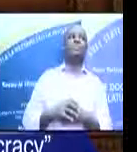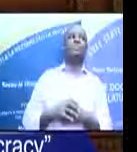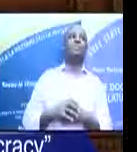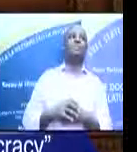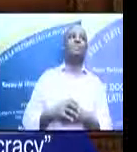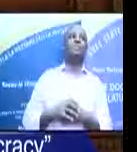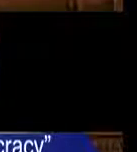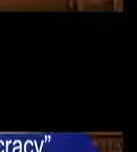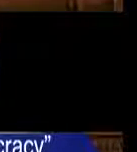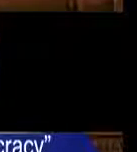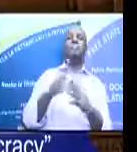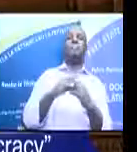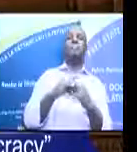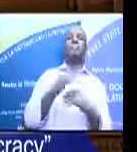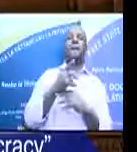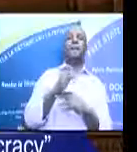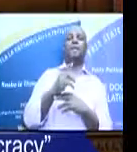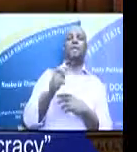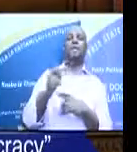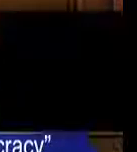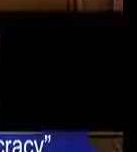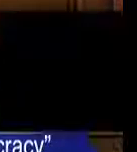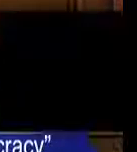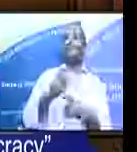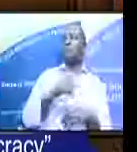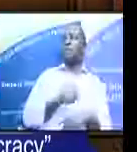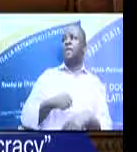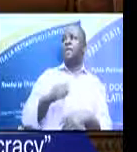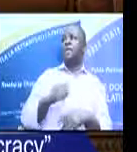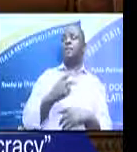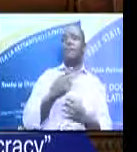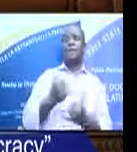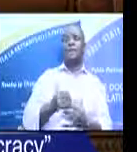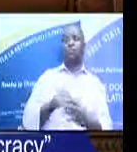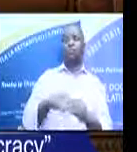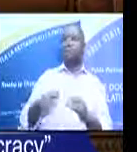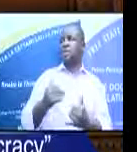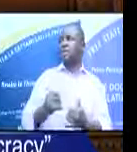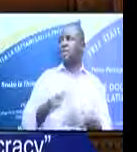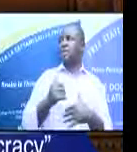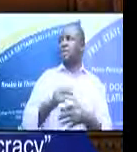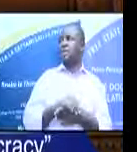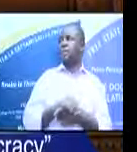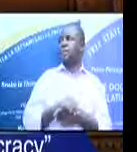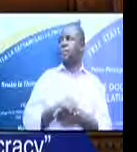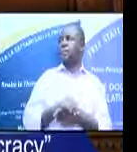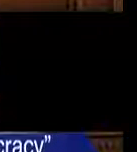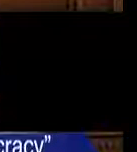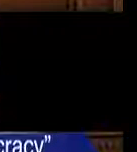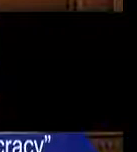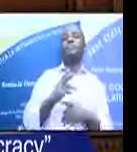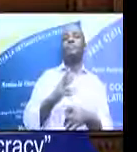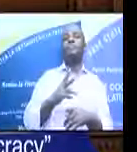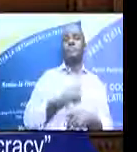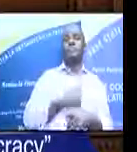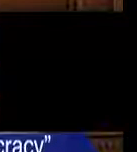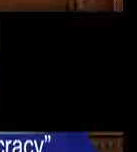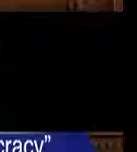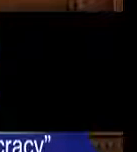Honorable Khakha, for your conduct, please leave the House because of your conduct.